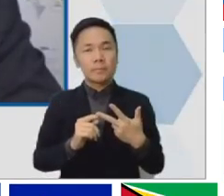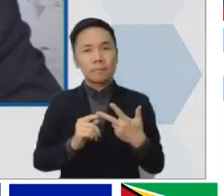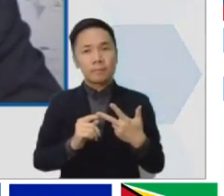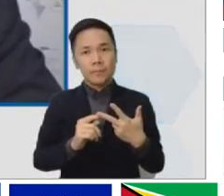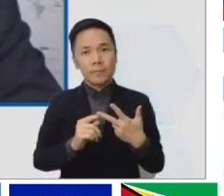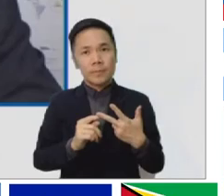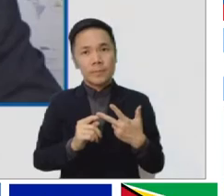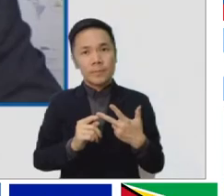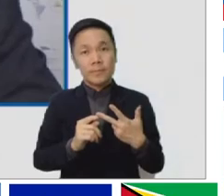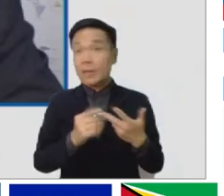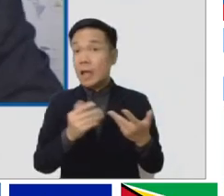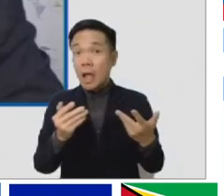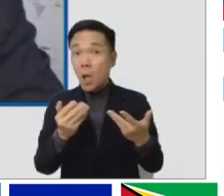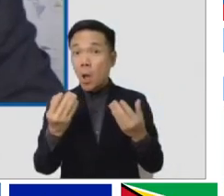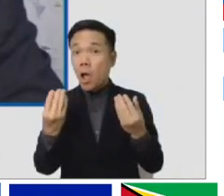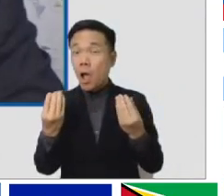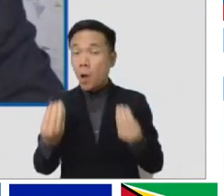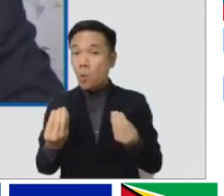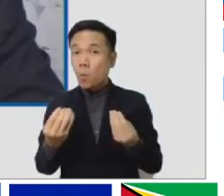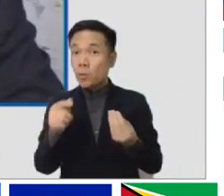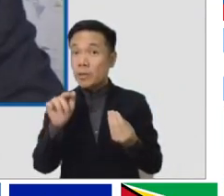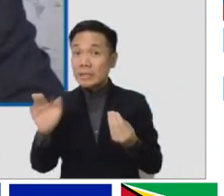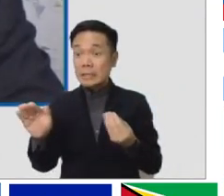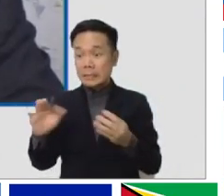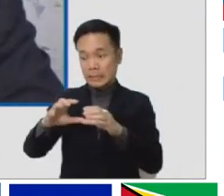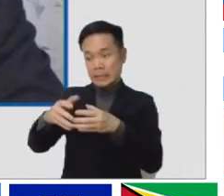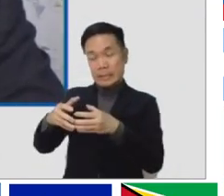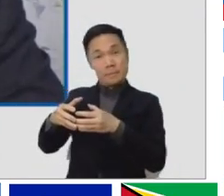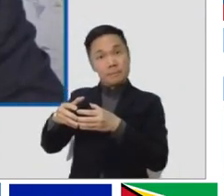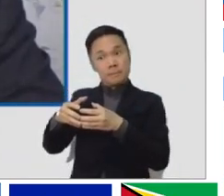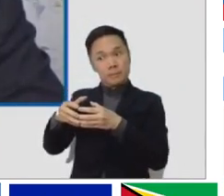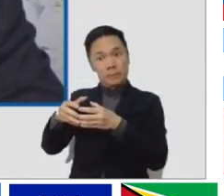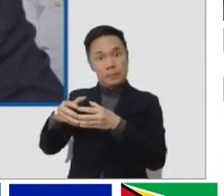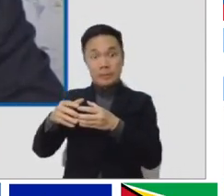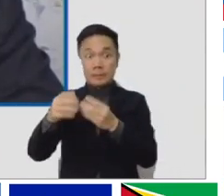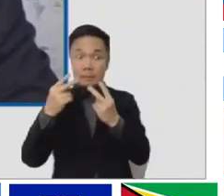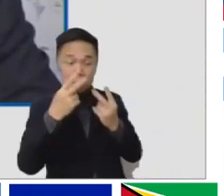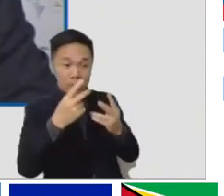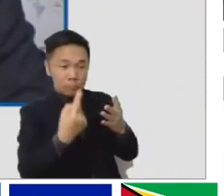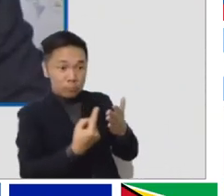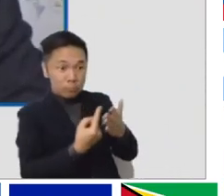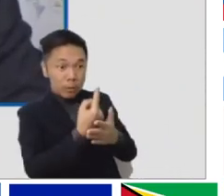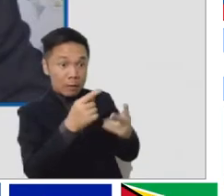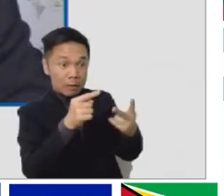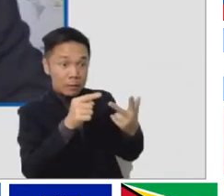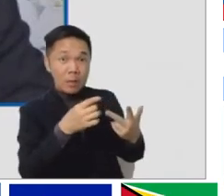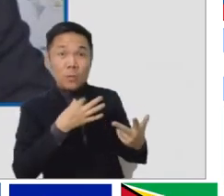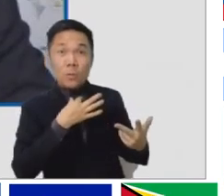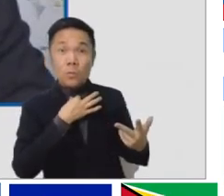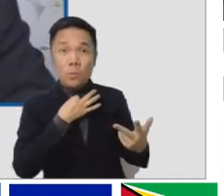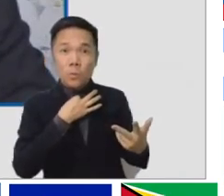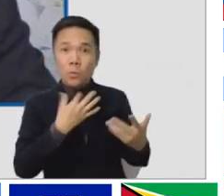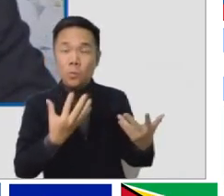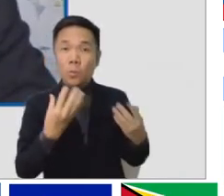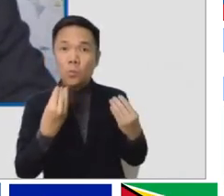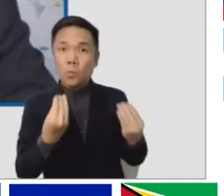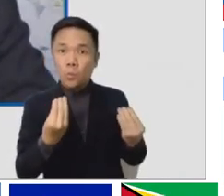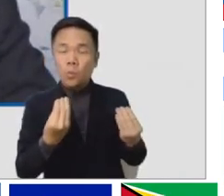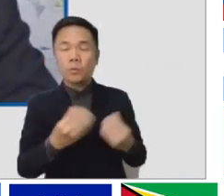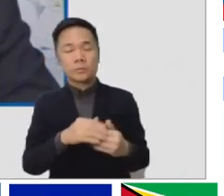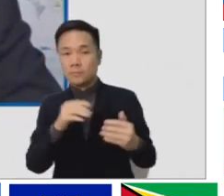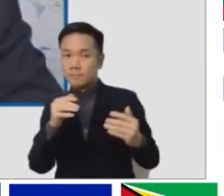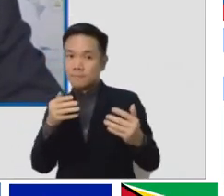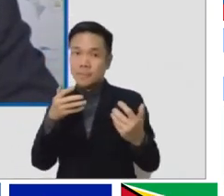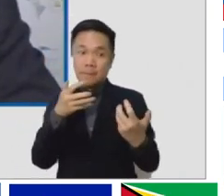terms of an incident management team response. Thank you very much, Dr. St. John. We now have our